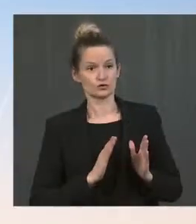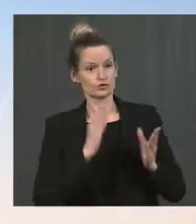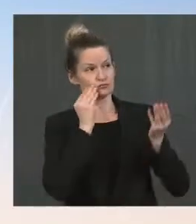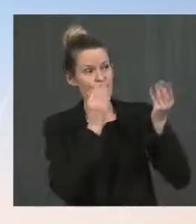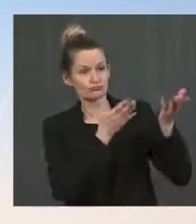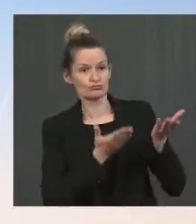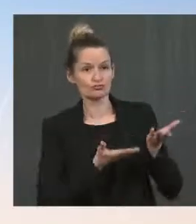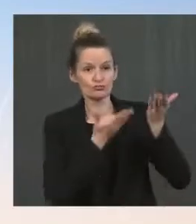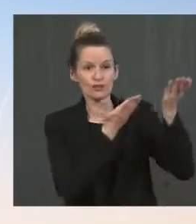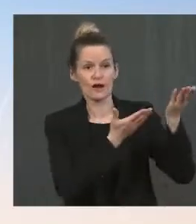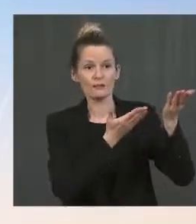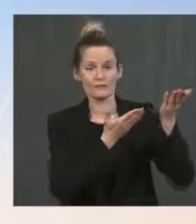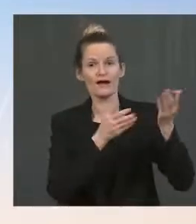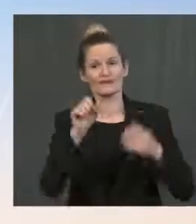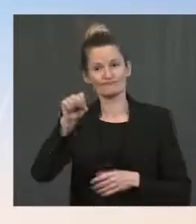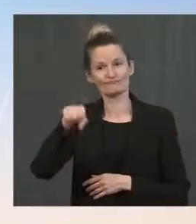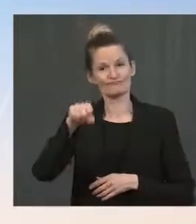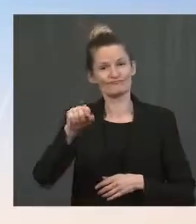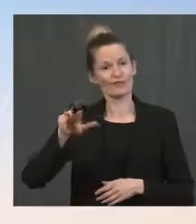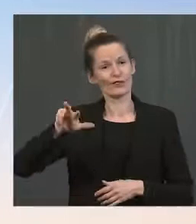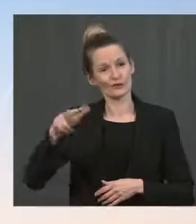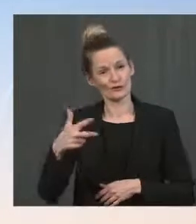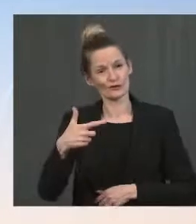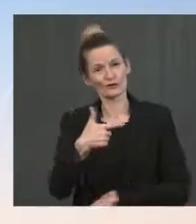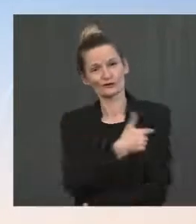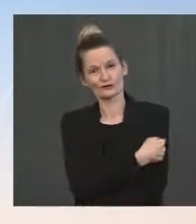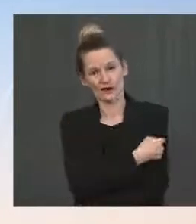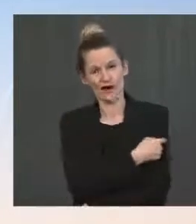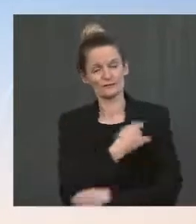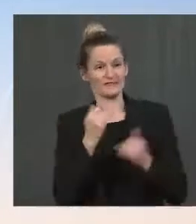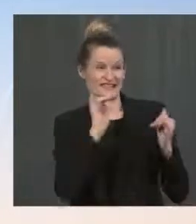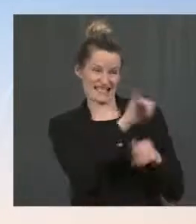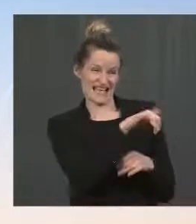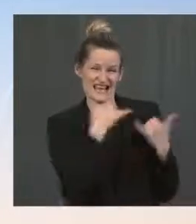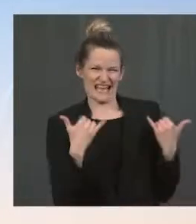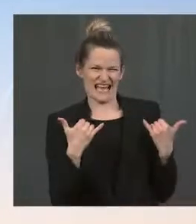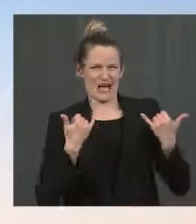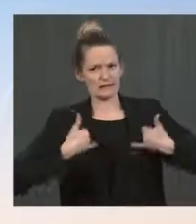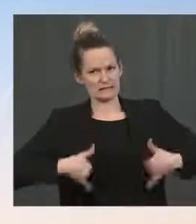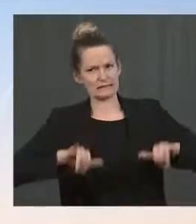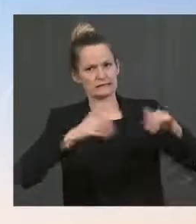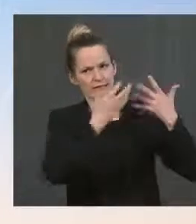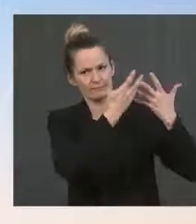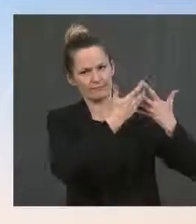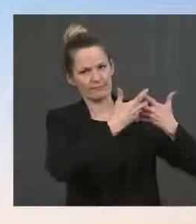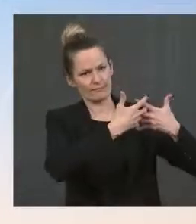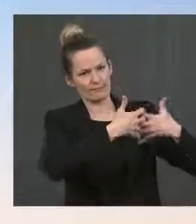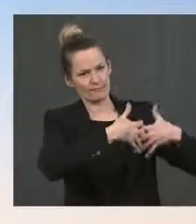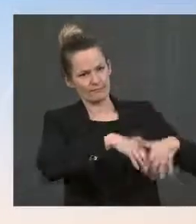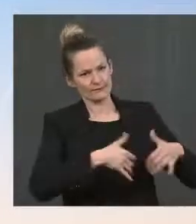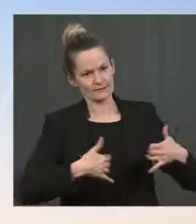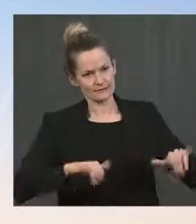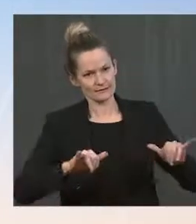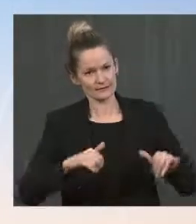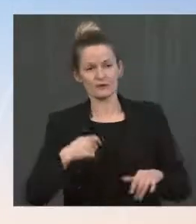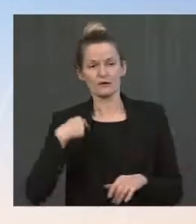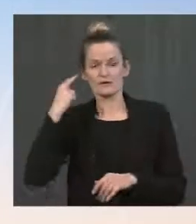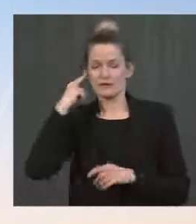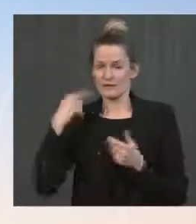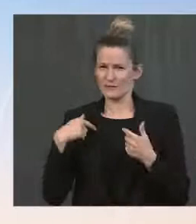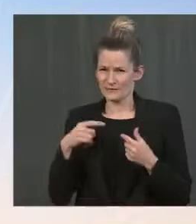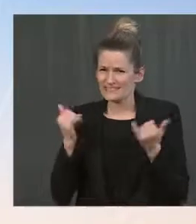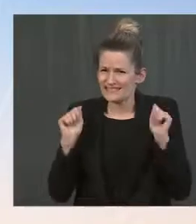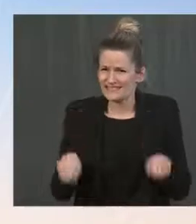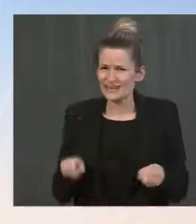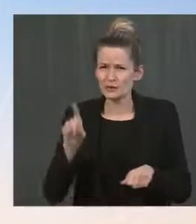are working to implement that. Our view is we can do both. I'd also note that there are, in addition to access to vaccine doses, one